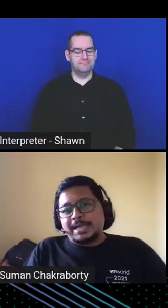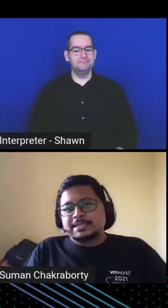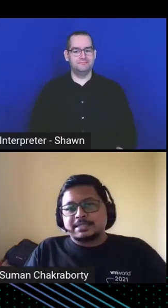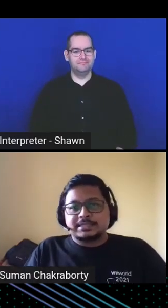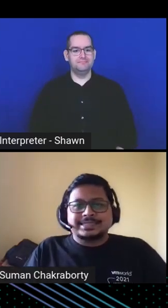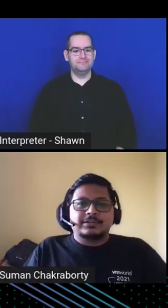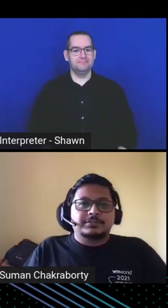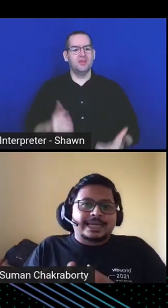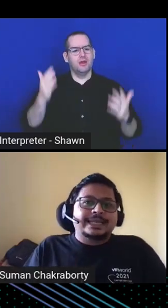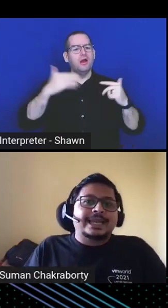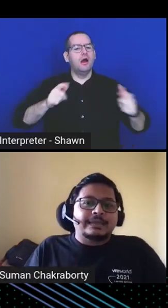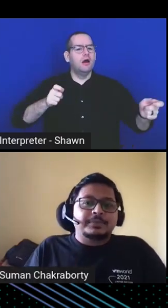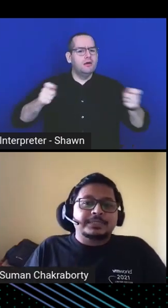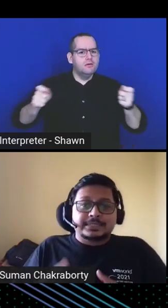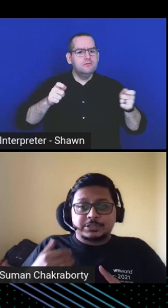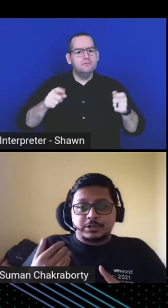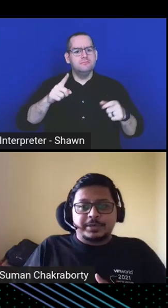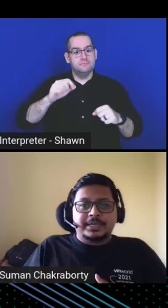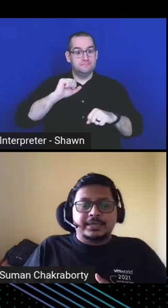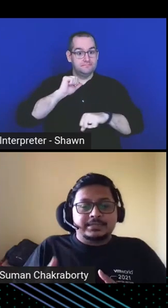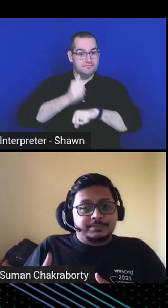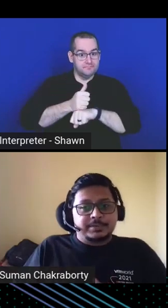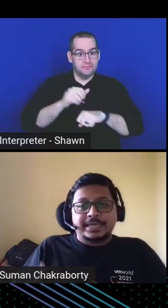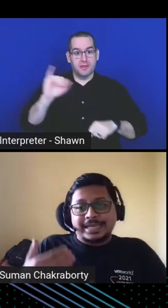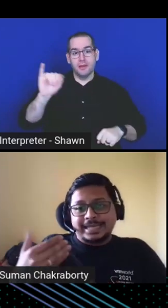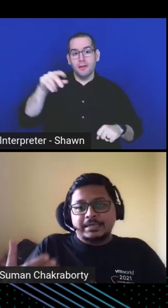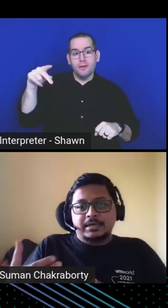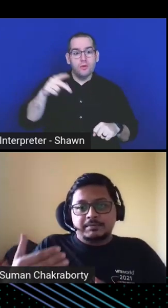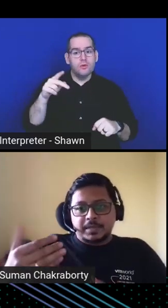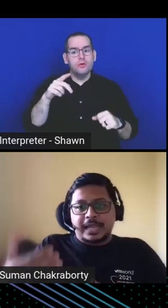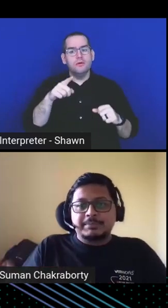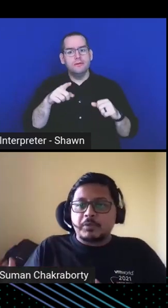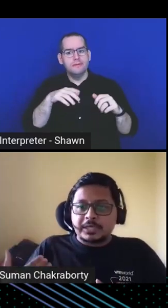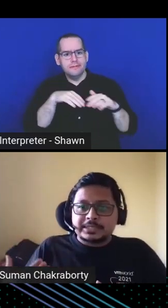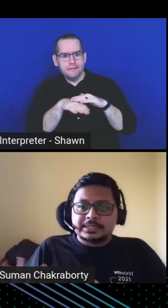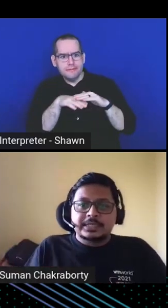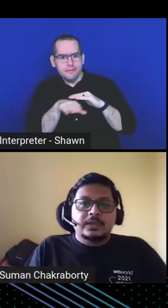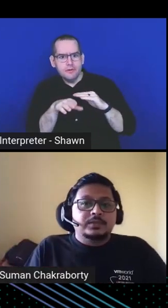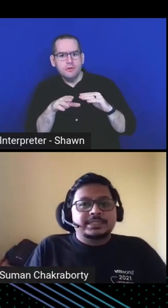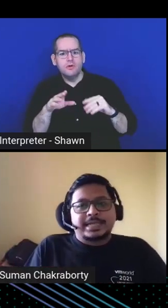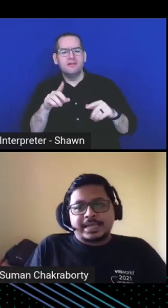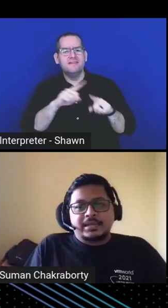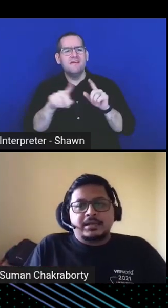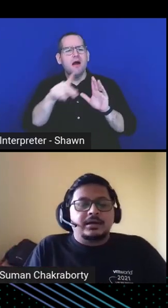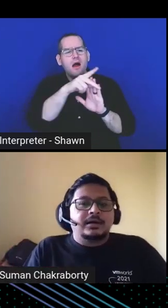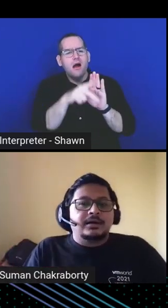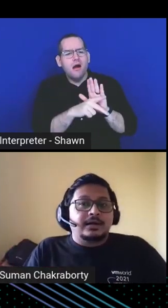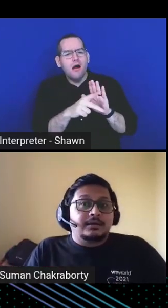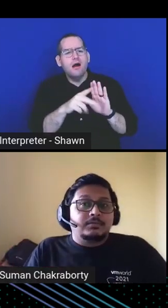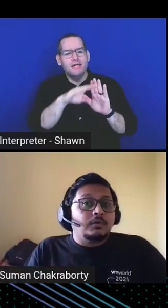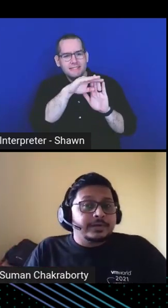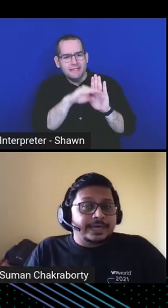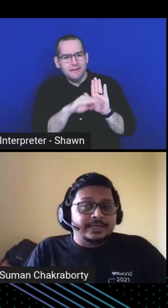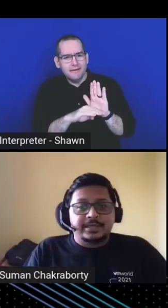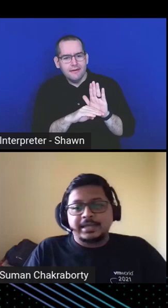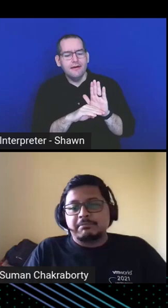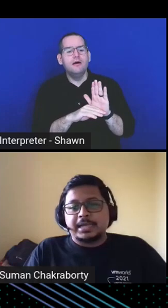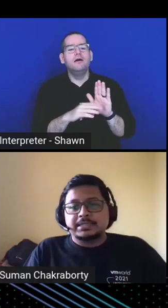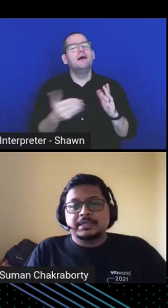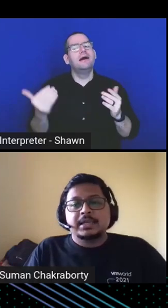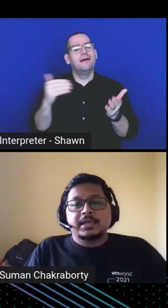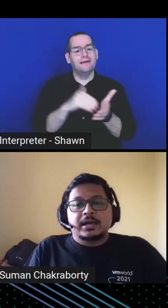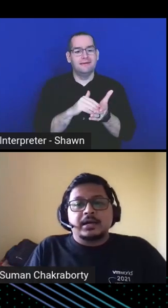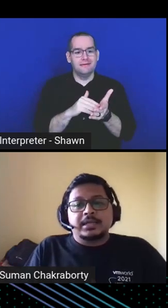have to manage the set of static IPs separately in IP policies, which is again overhead